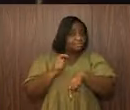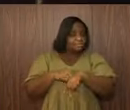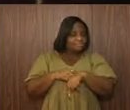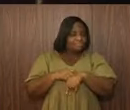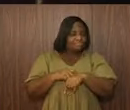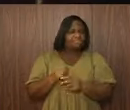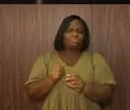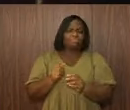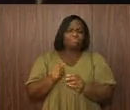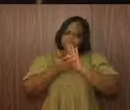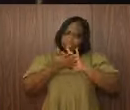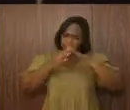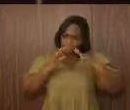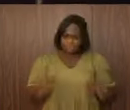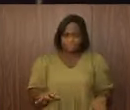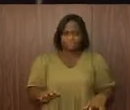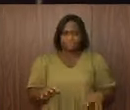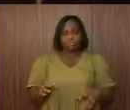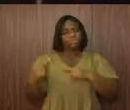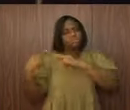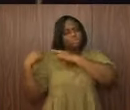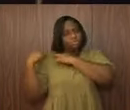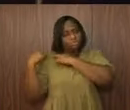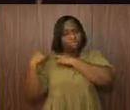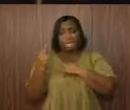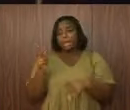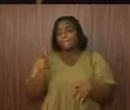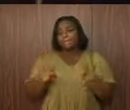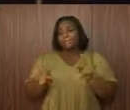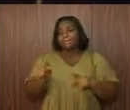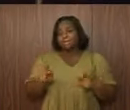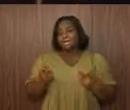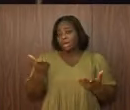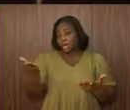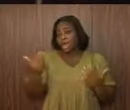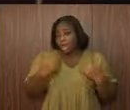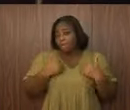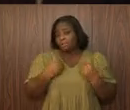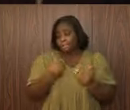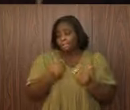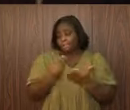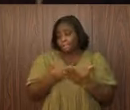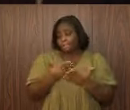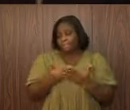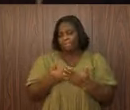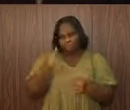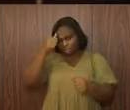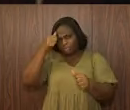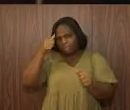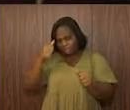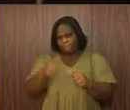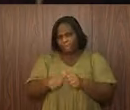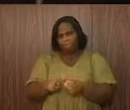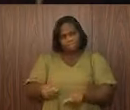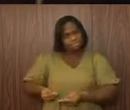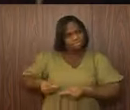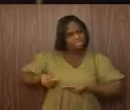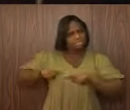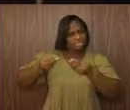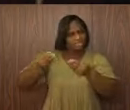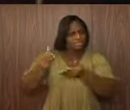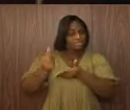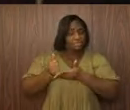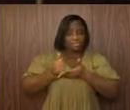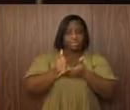responsibly. Those who are in a more fortunate position, remember to lend a helping hand to those who